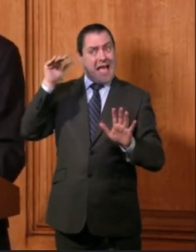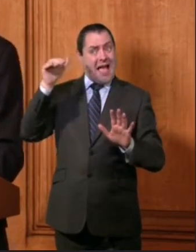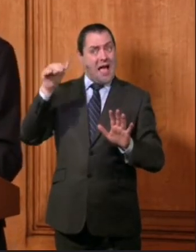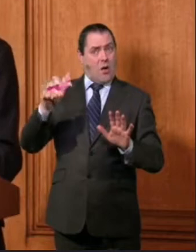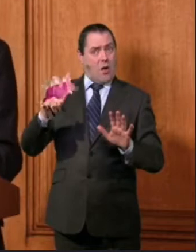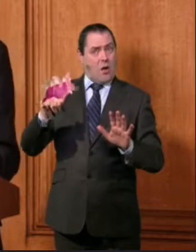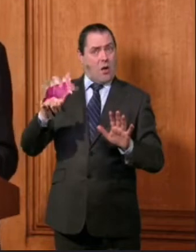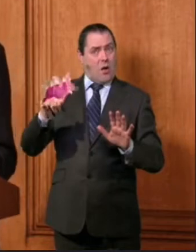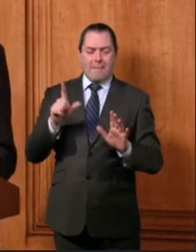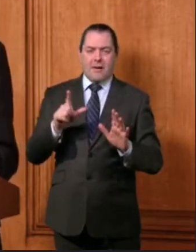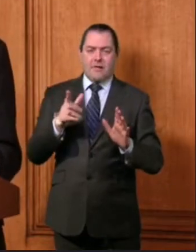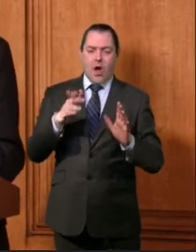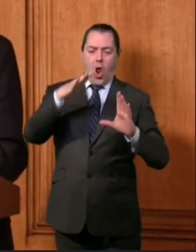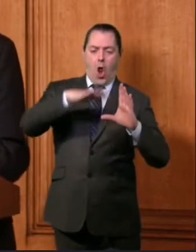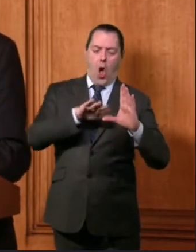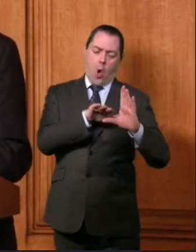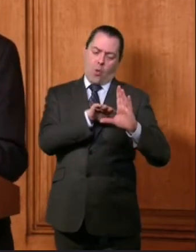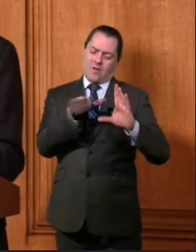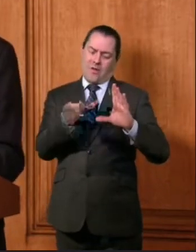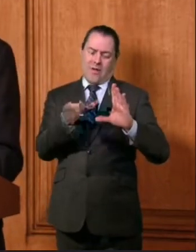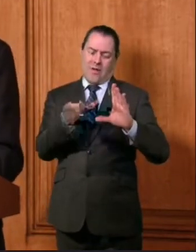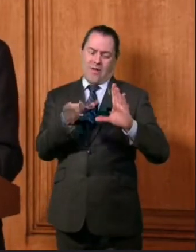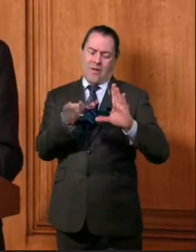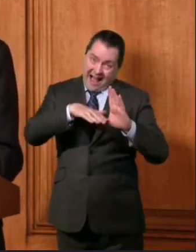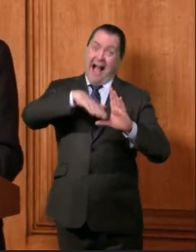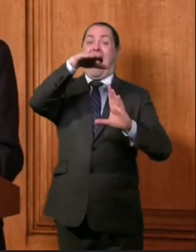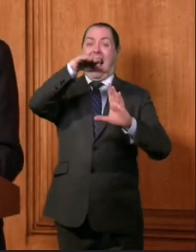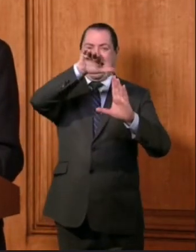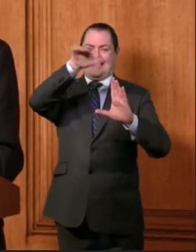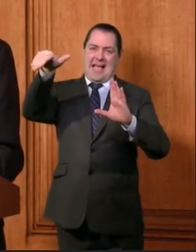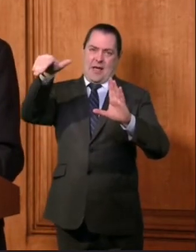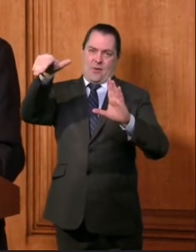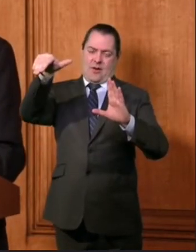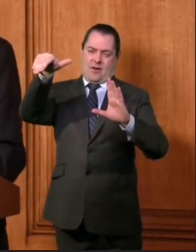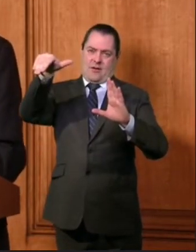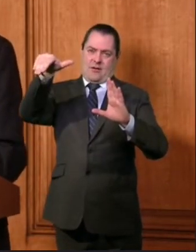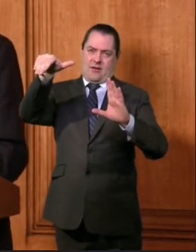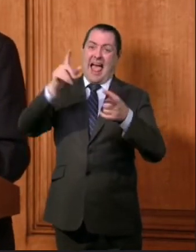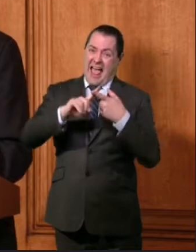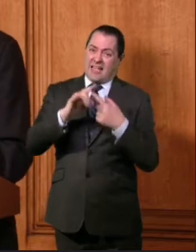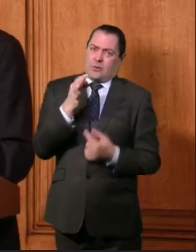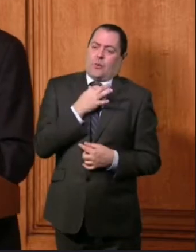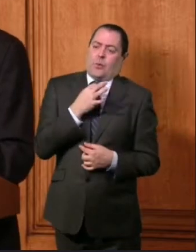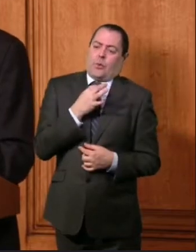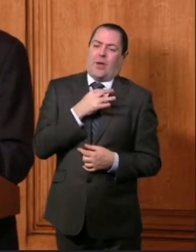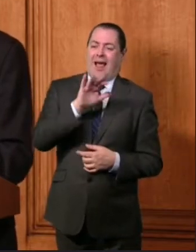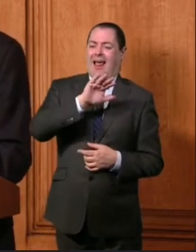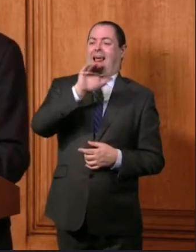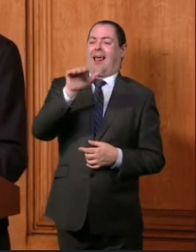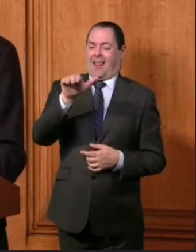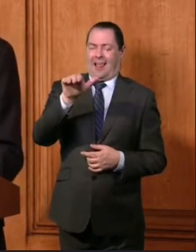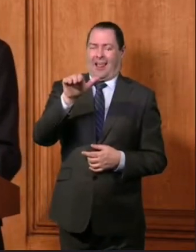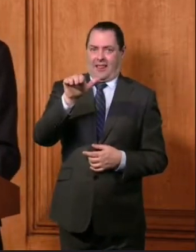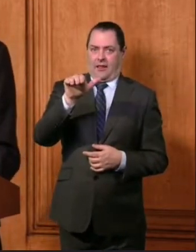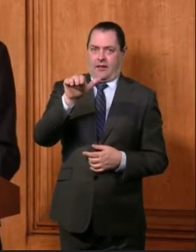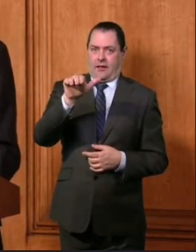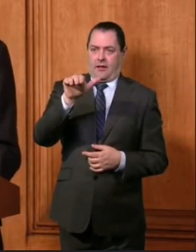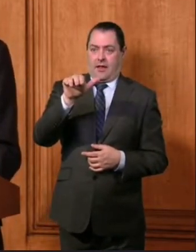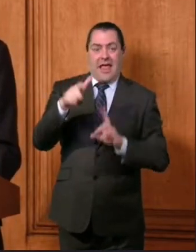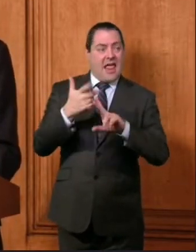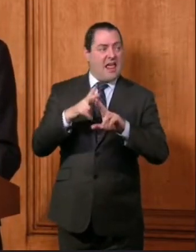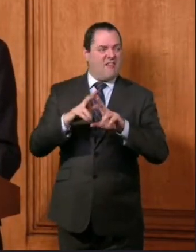stress this. A very small change, and it could start taking off again from an extremely high base. And there are some areas of the country and